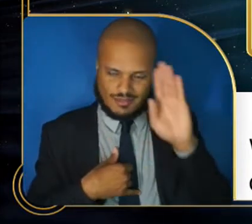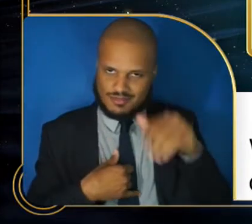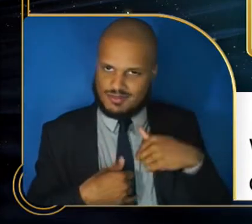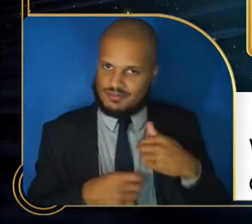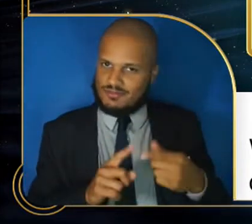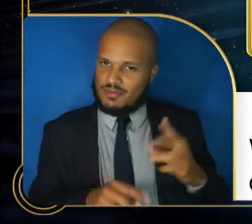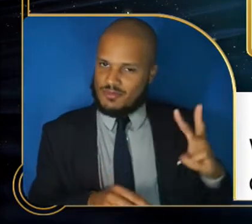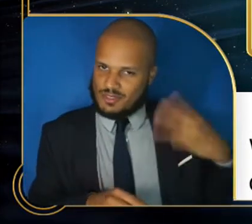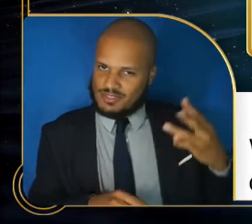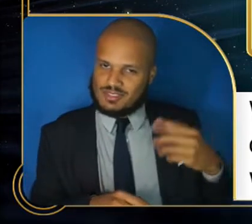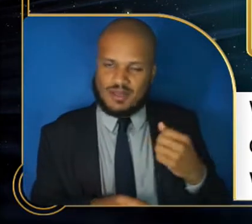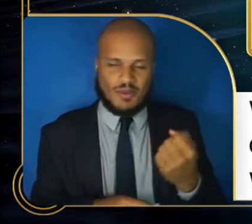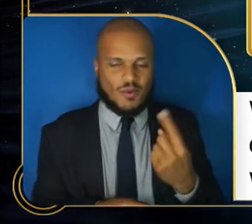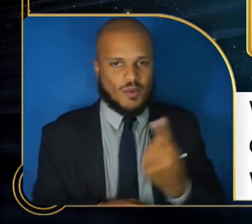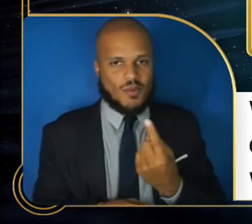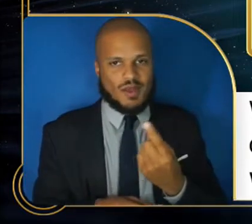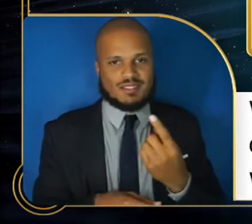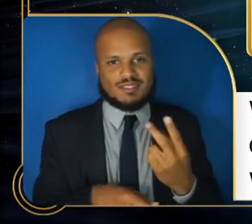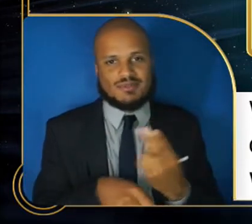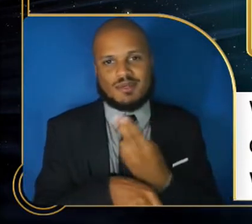have on my sneakers.